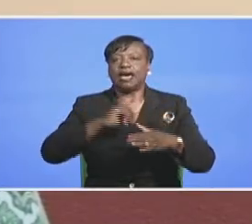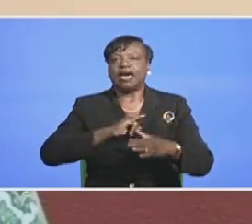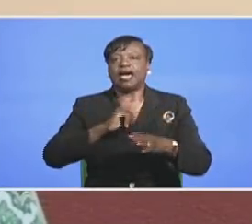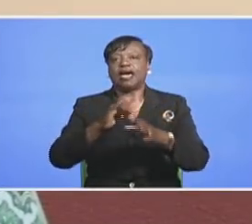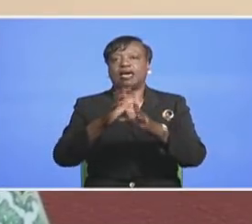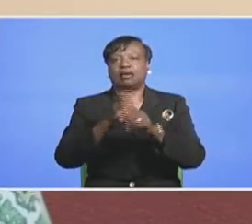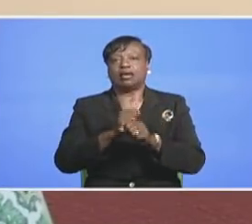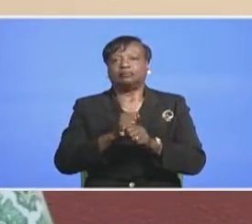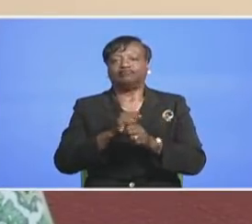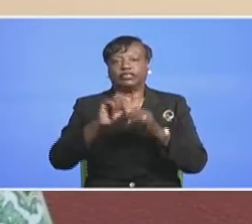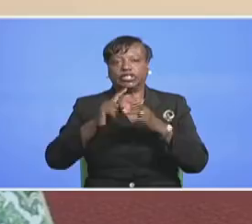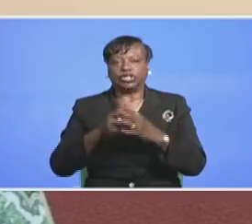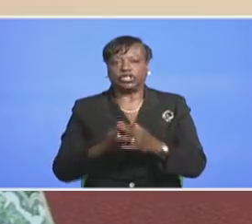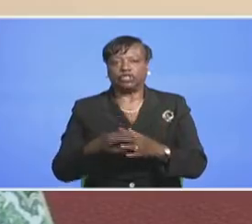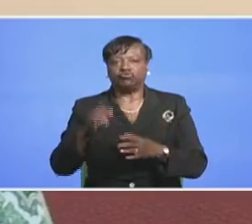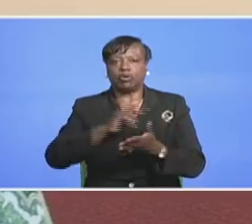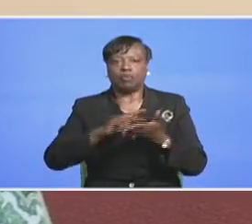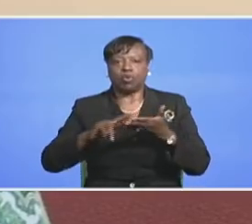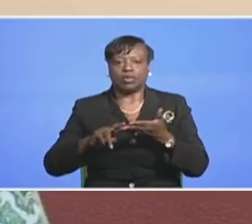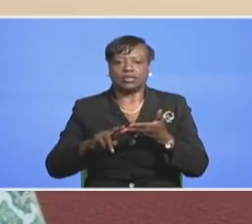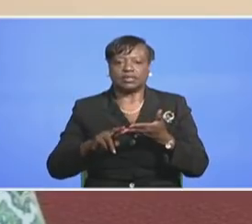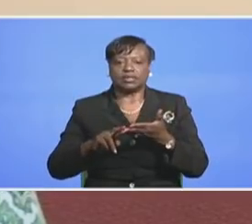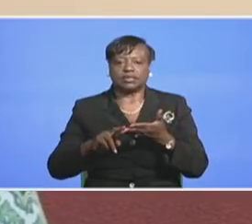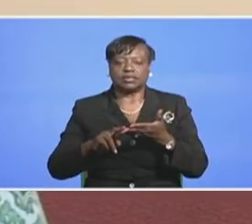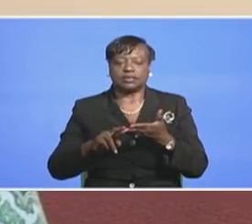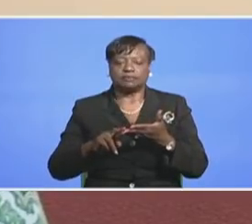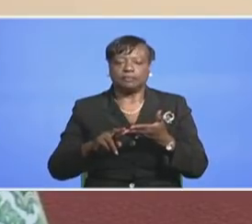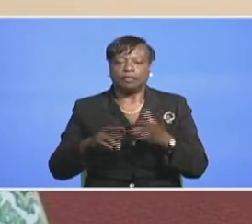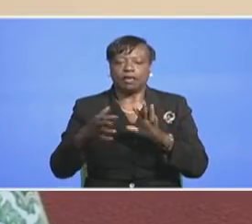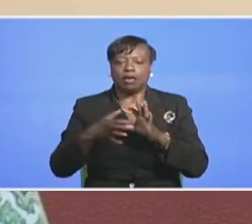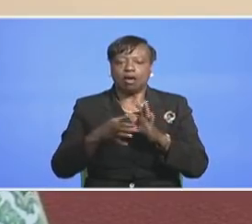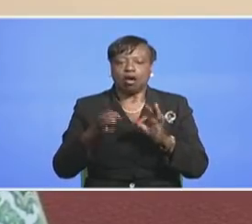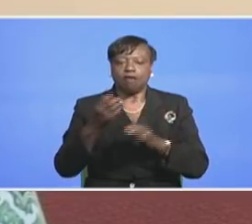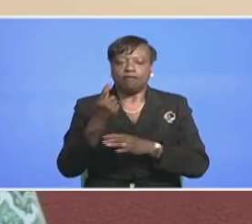the initial report of the